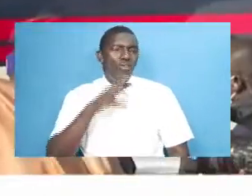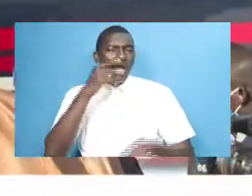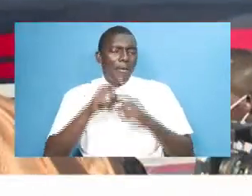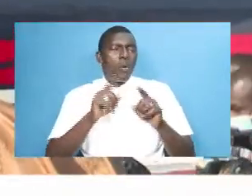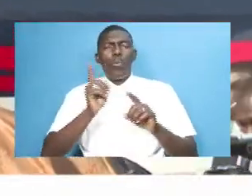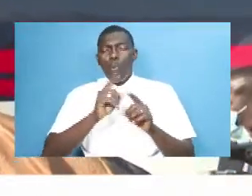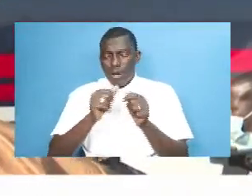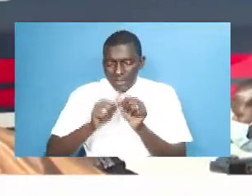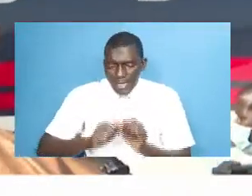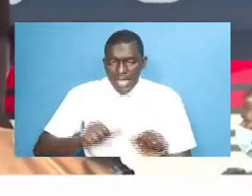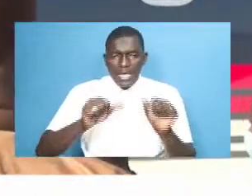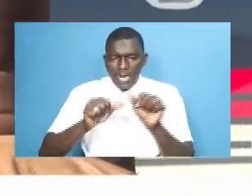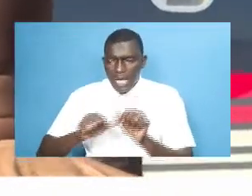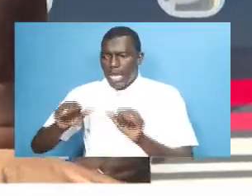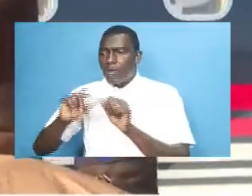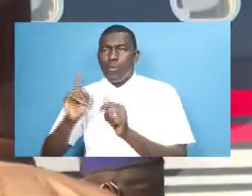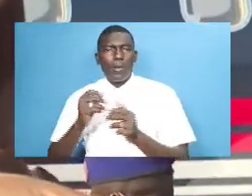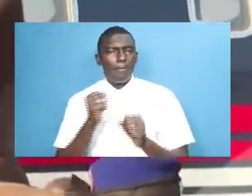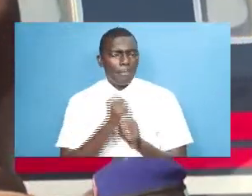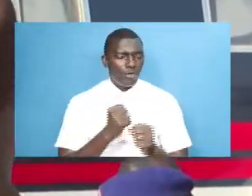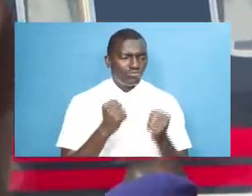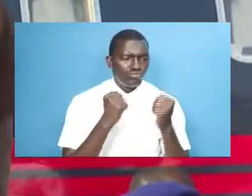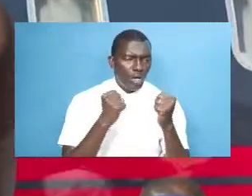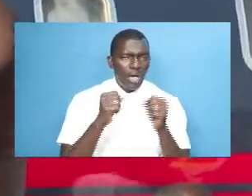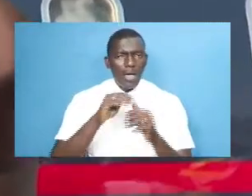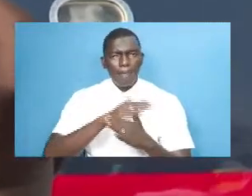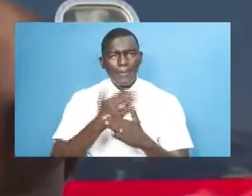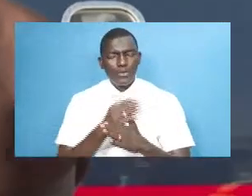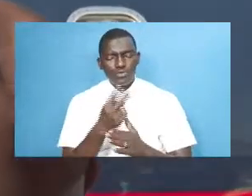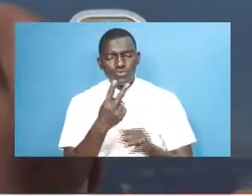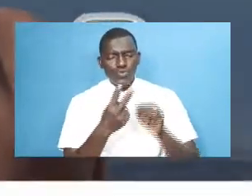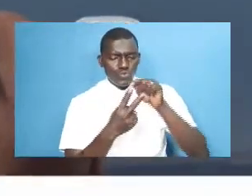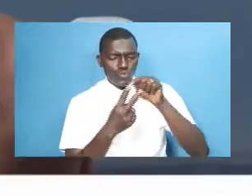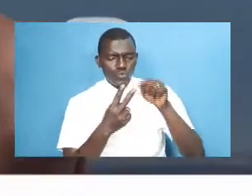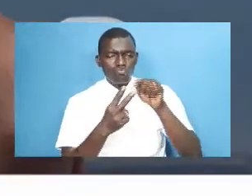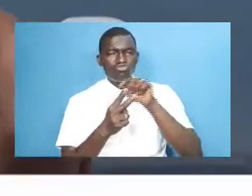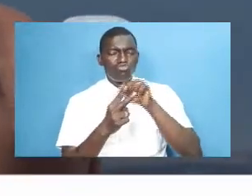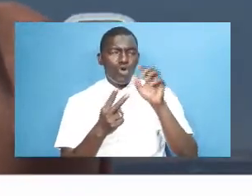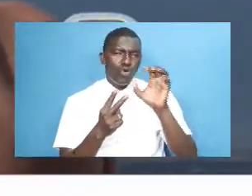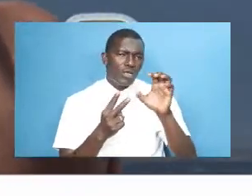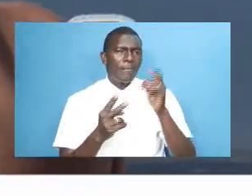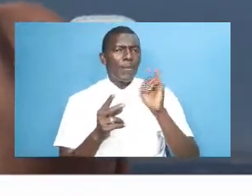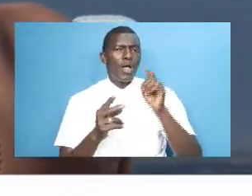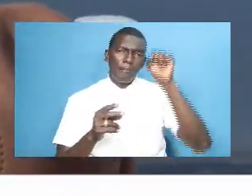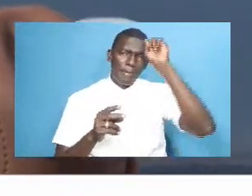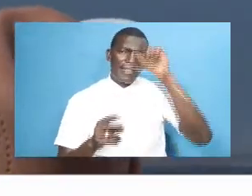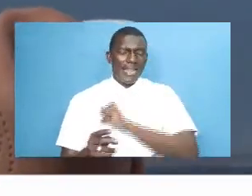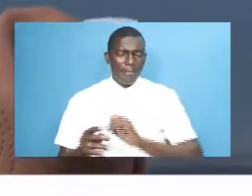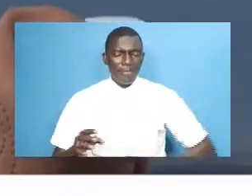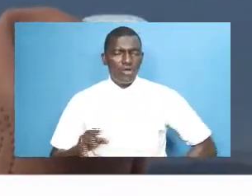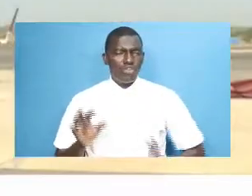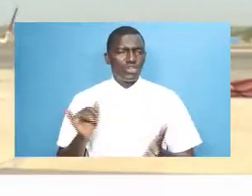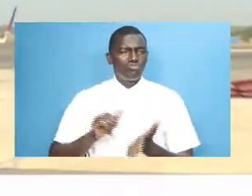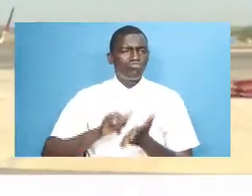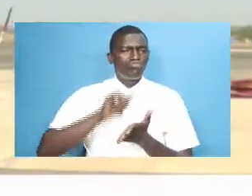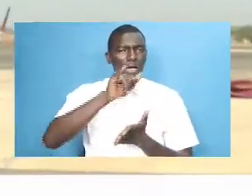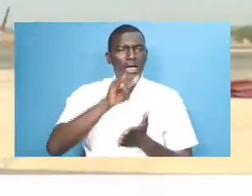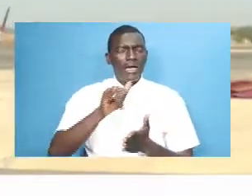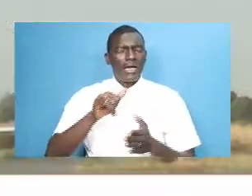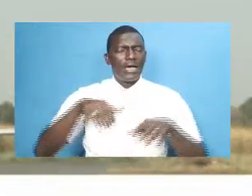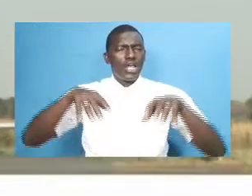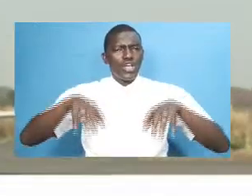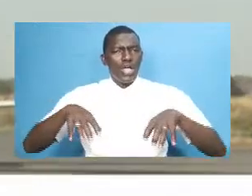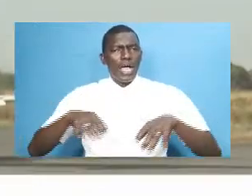they intend to, further strengthen within these two countries. But what is clear is that the president is traveling to Congo, and many Gambians have taken to social